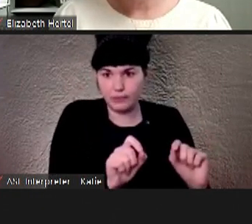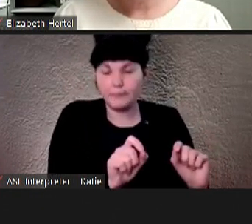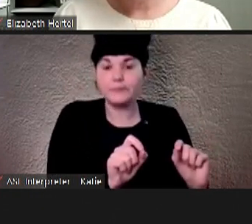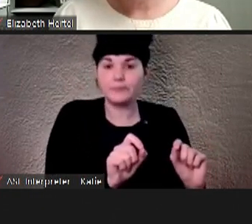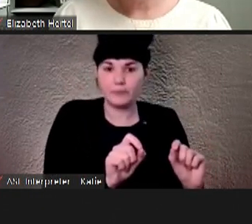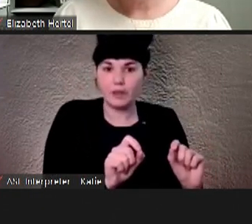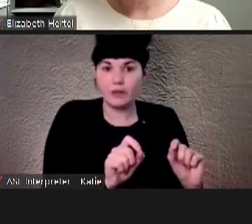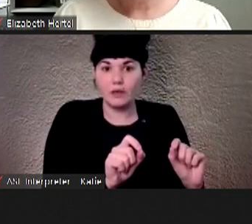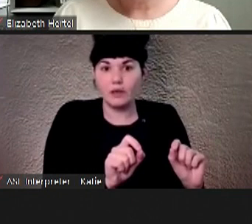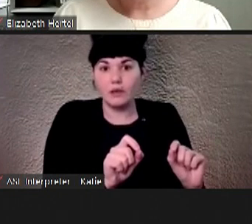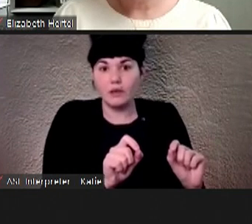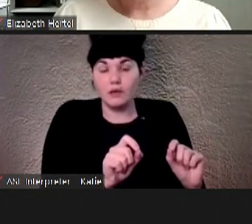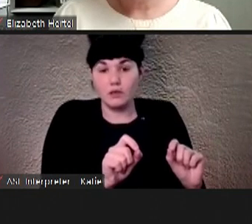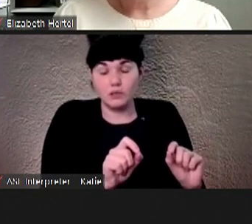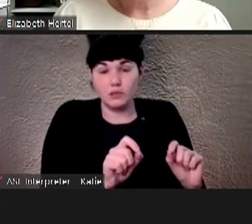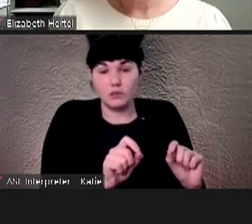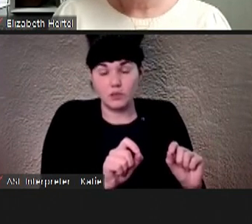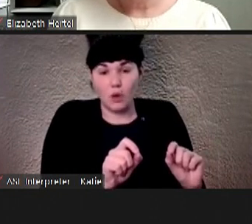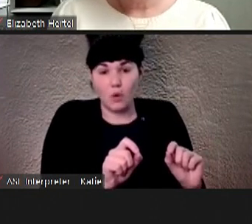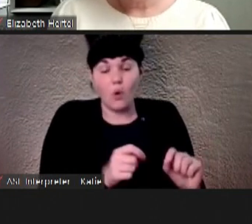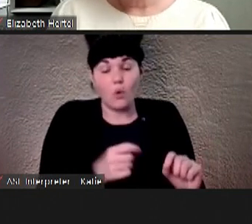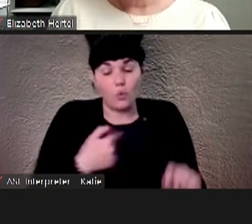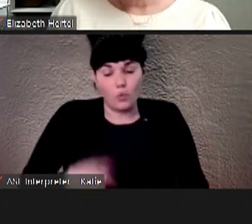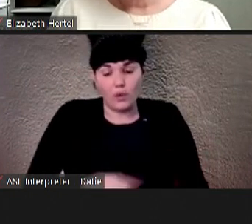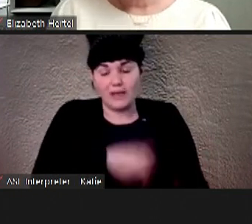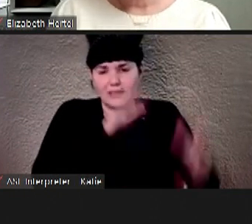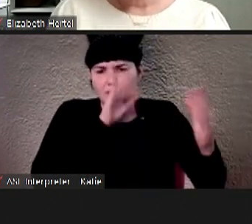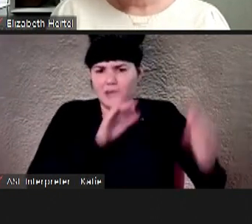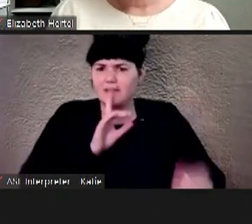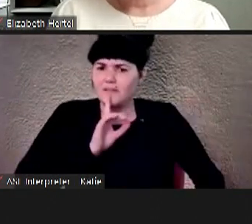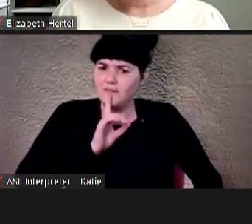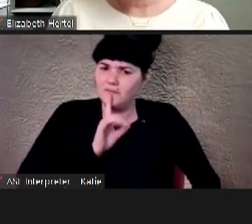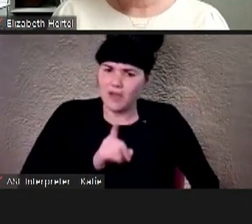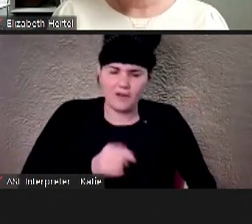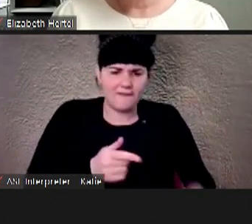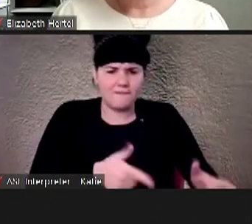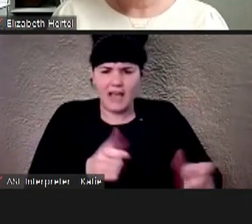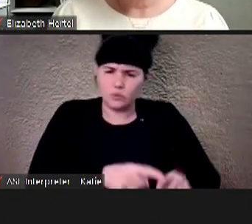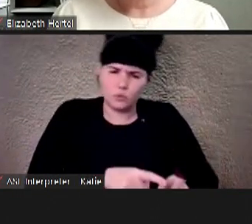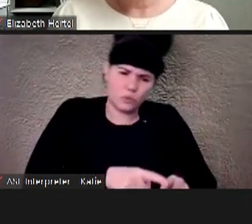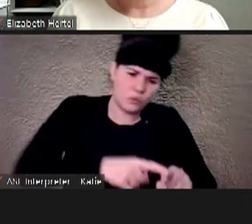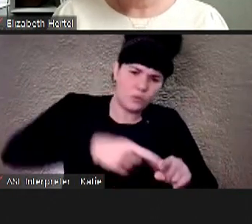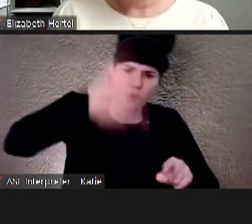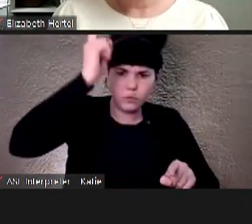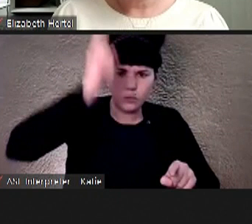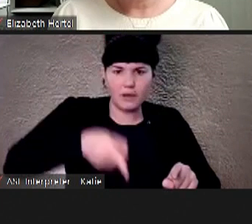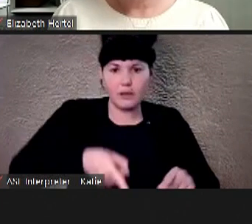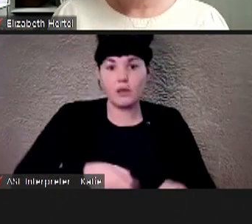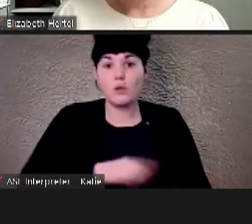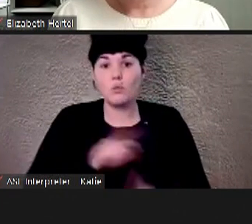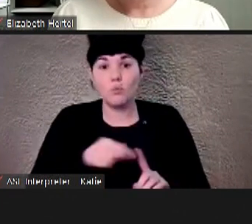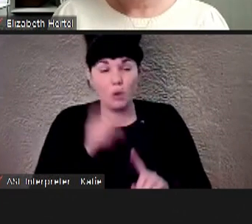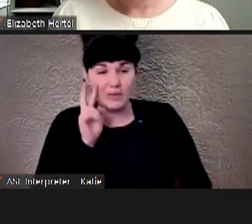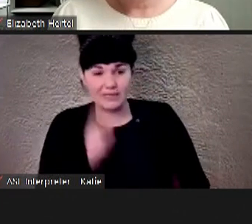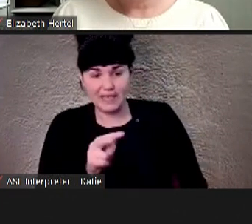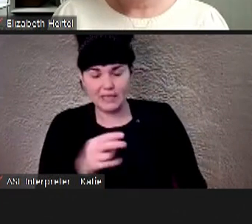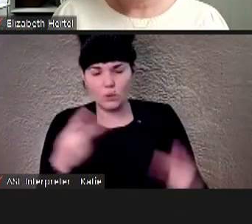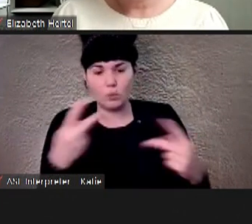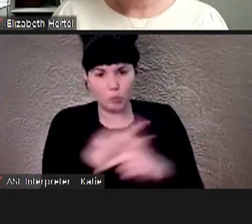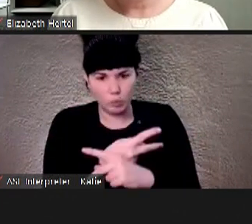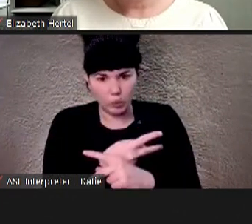a very sharp and fast peak. When we look at our most pessimistic model, we're looking at